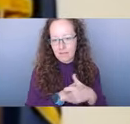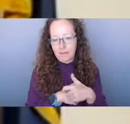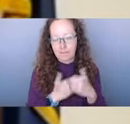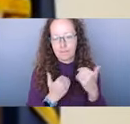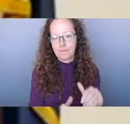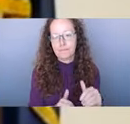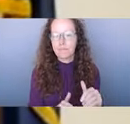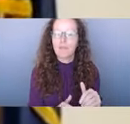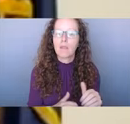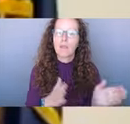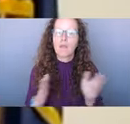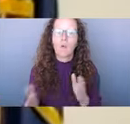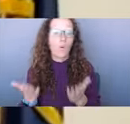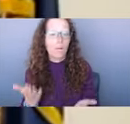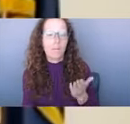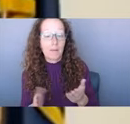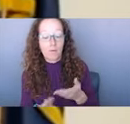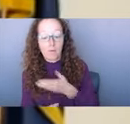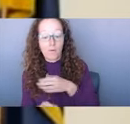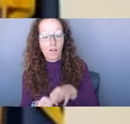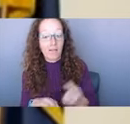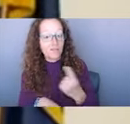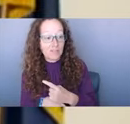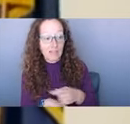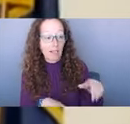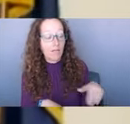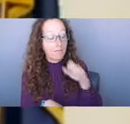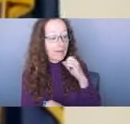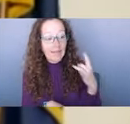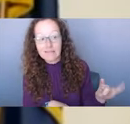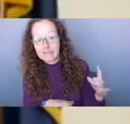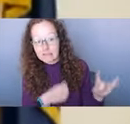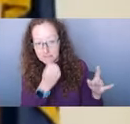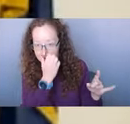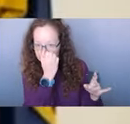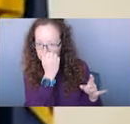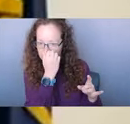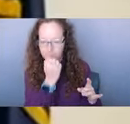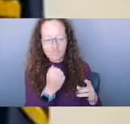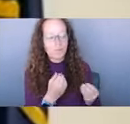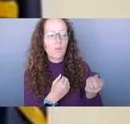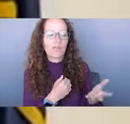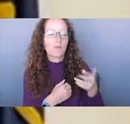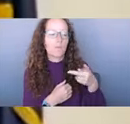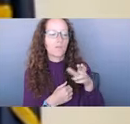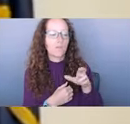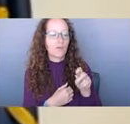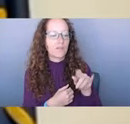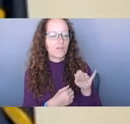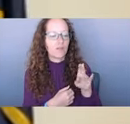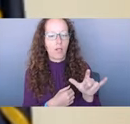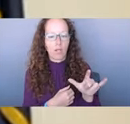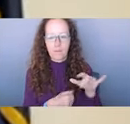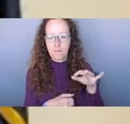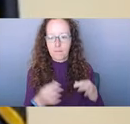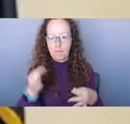they're not 18 by election day. So those individuals will be issued a provisional ballot because we want to make sure that we've